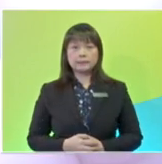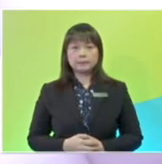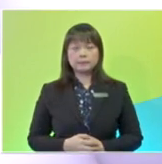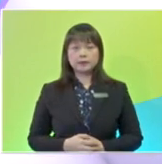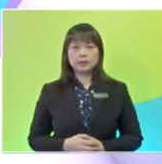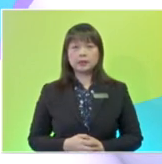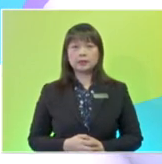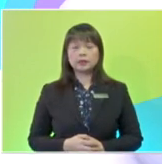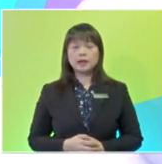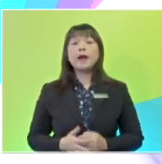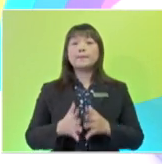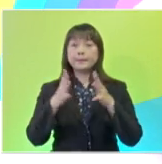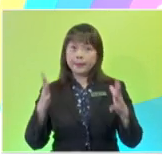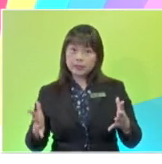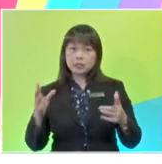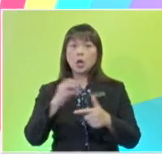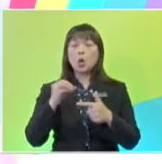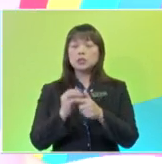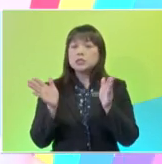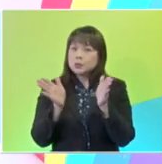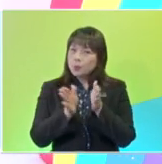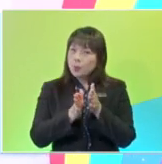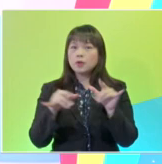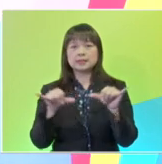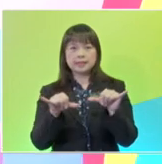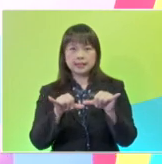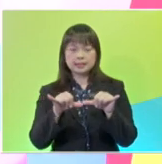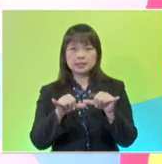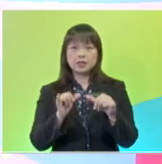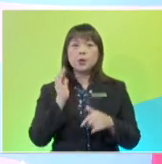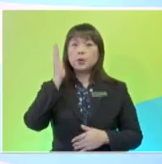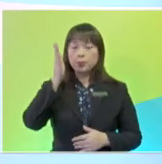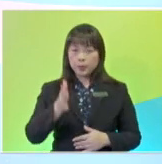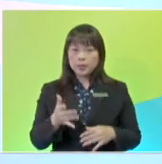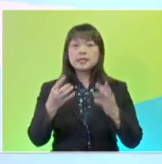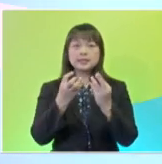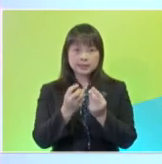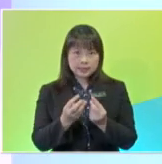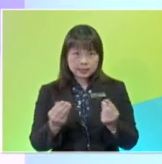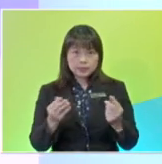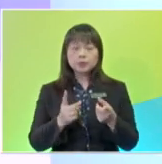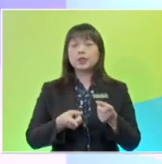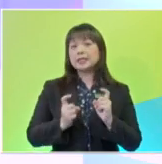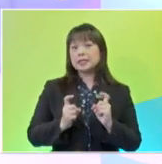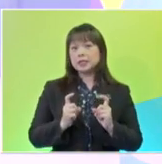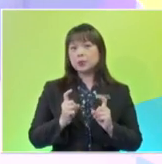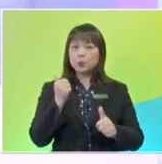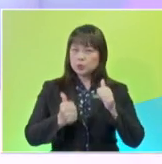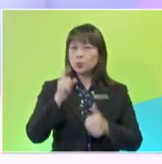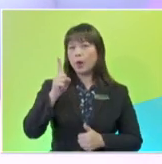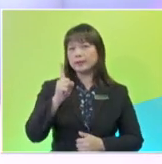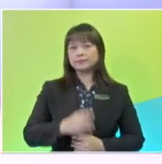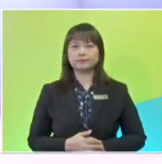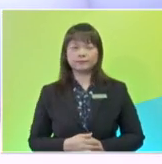or small size material dissolve more quickly than a big or small size material? Mm-hmm. Which one is the answer? Which one dissolve more